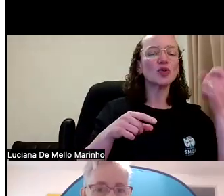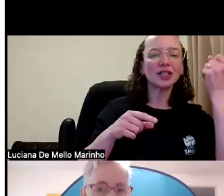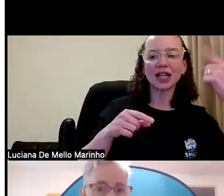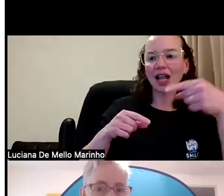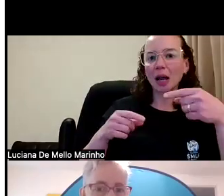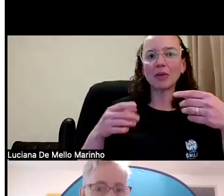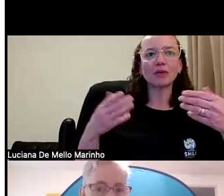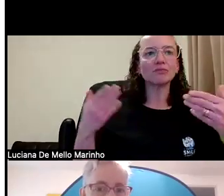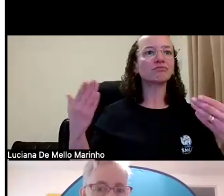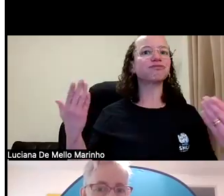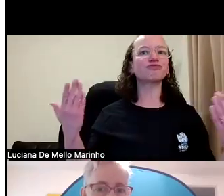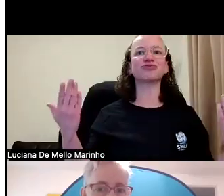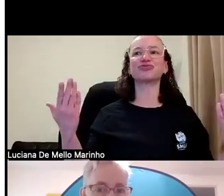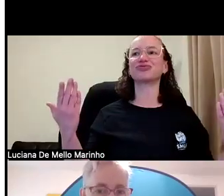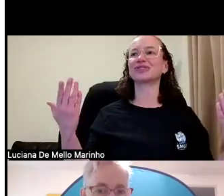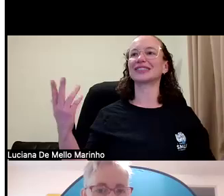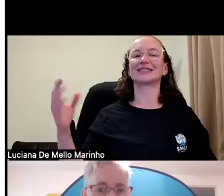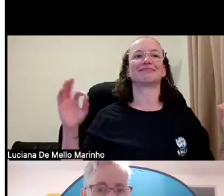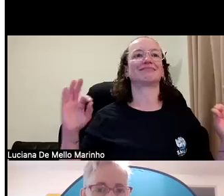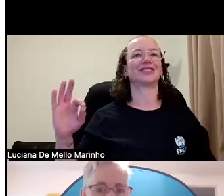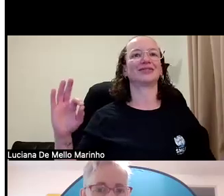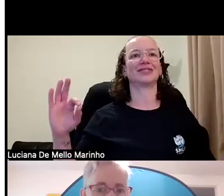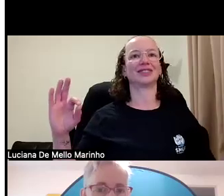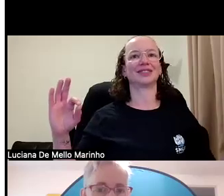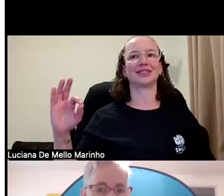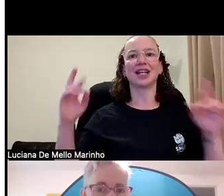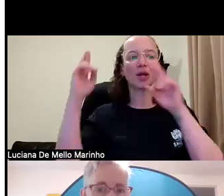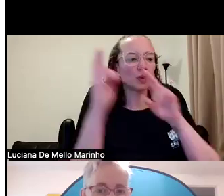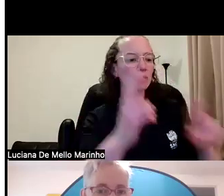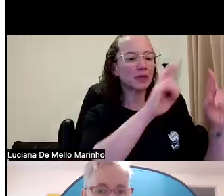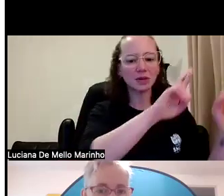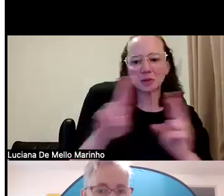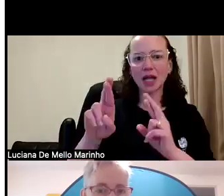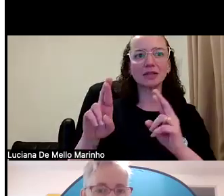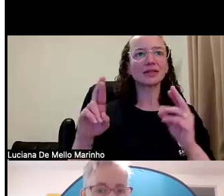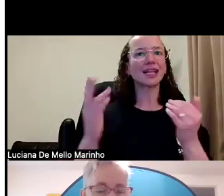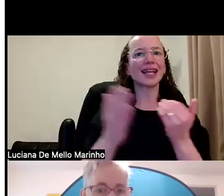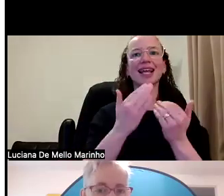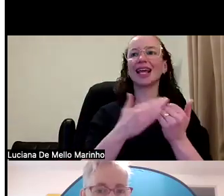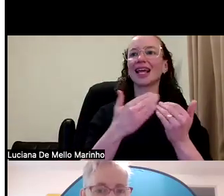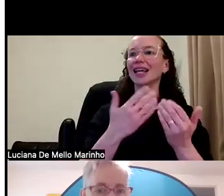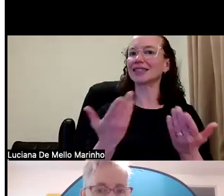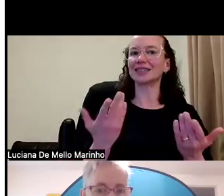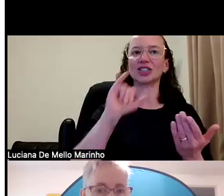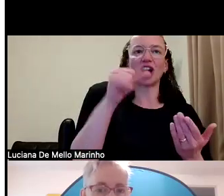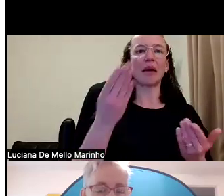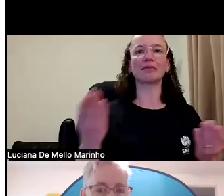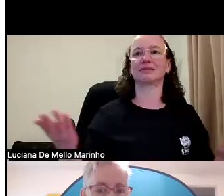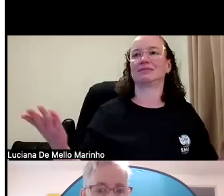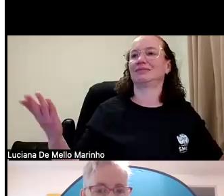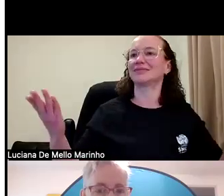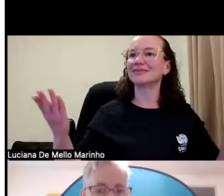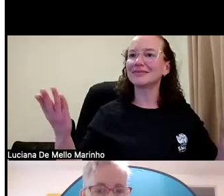collaboration and partnership, understanding that you understand them, they understand you. Things are perfect. The mutual respect is